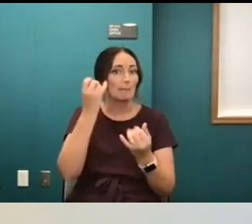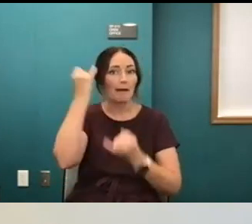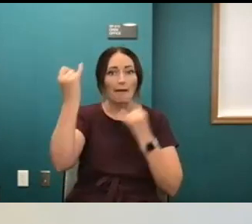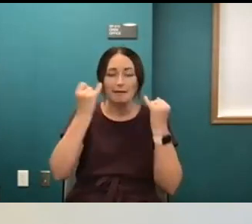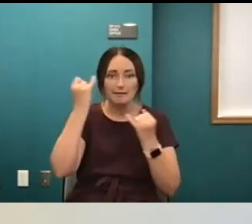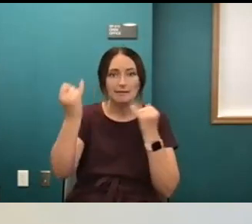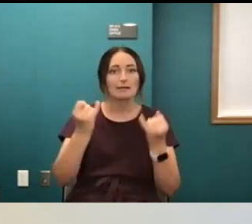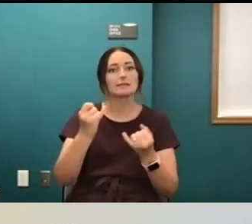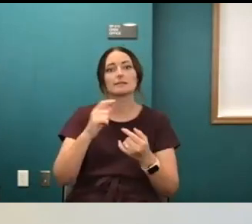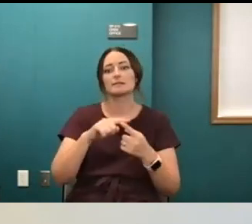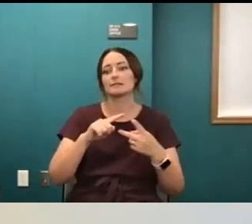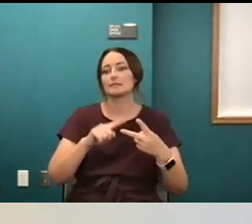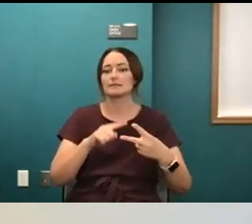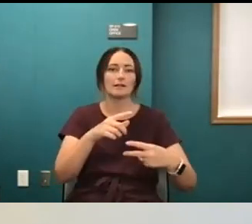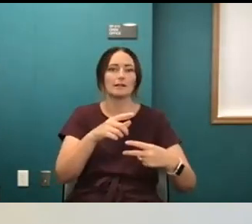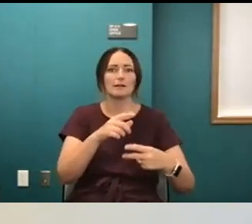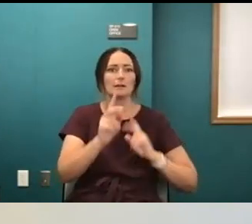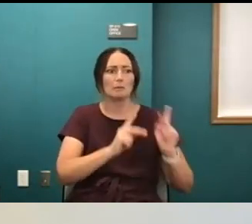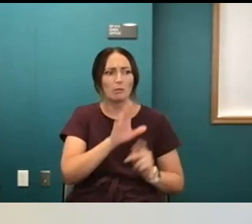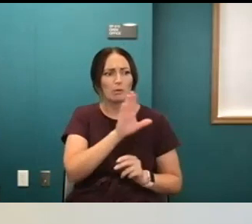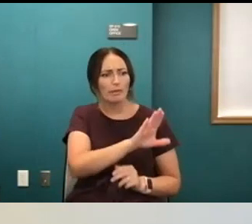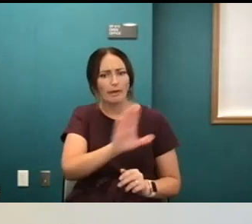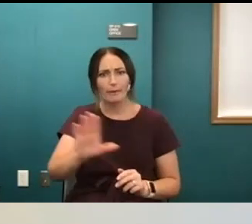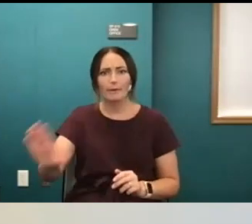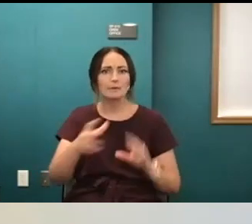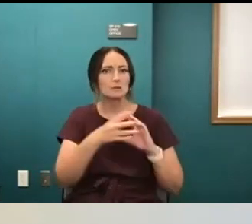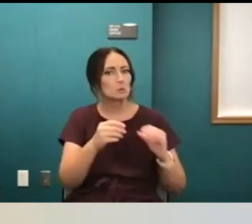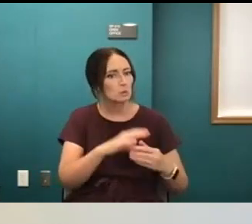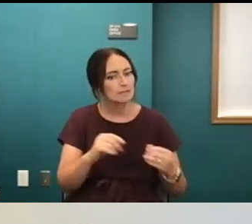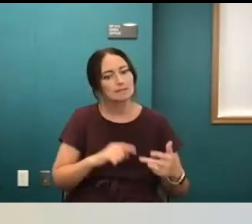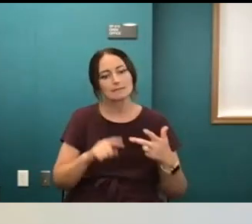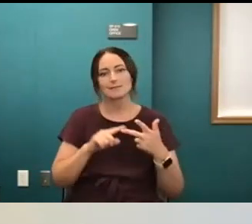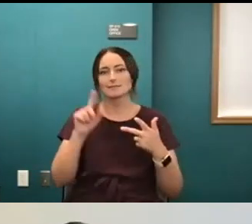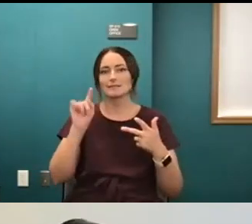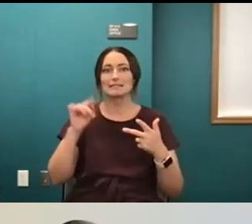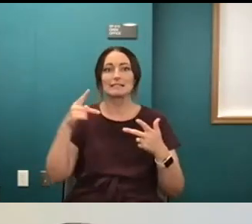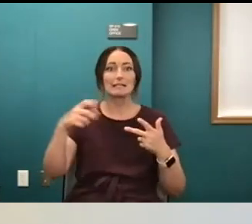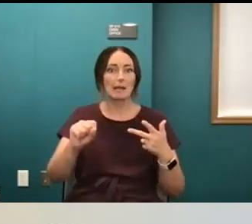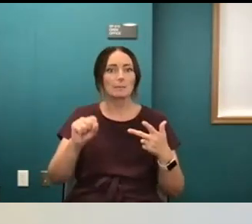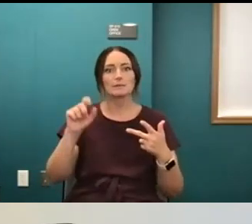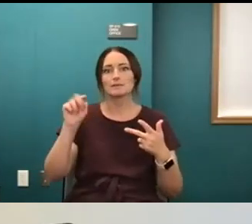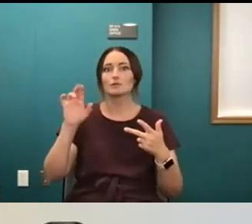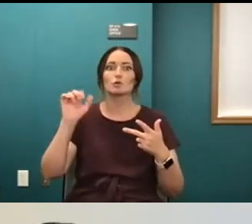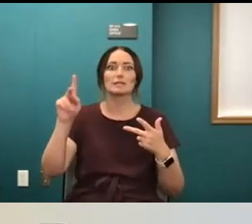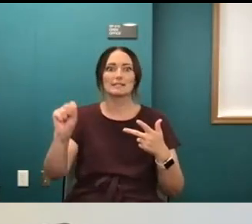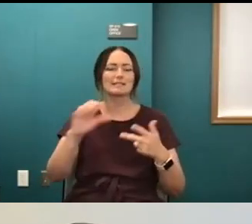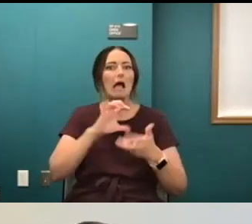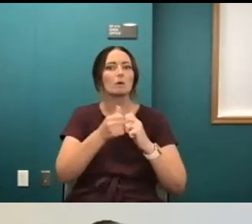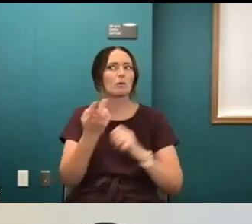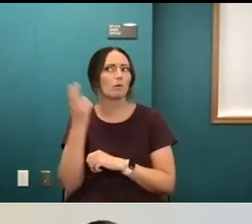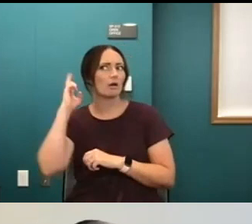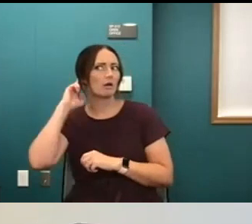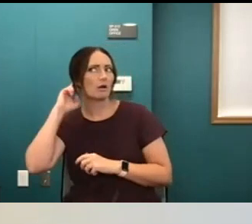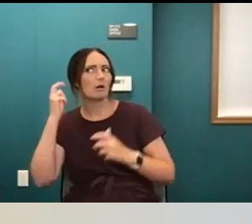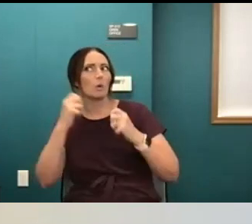recipient stories. We have some tips and tricks about, you know, how to wear your implants with your glasses or with